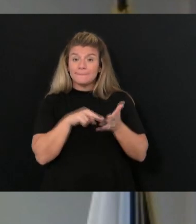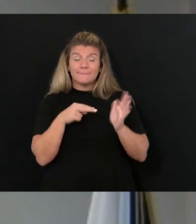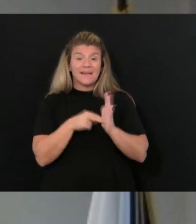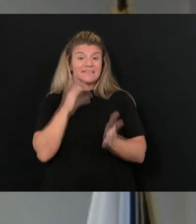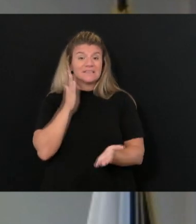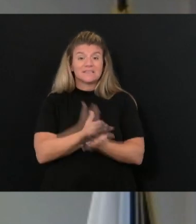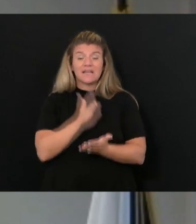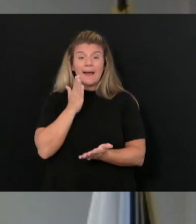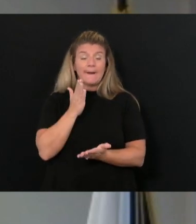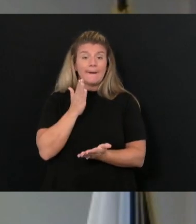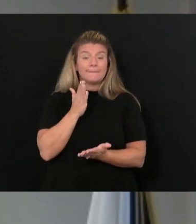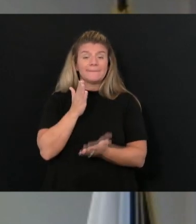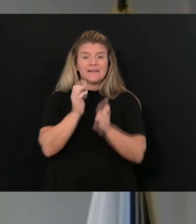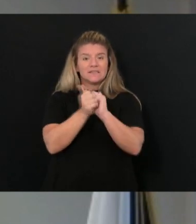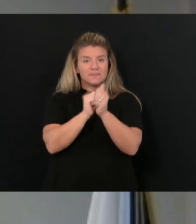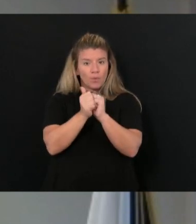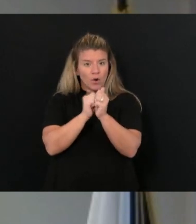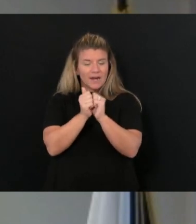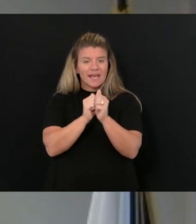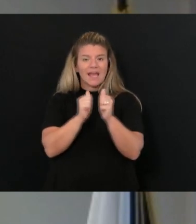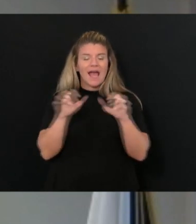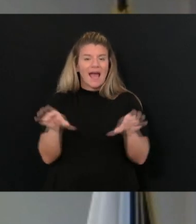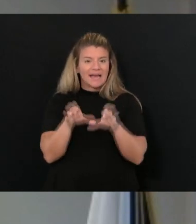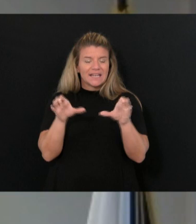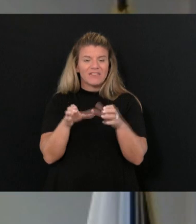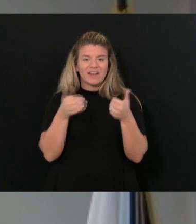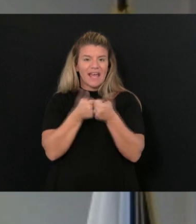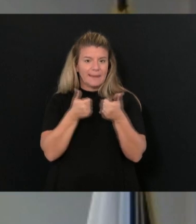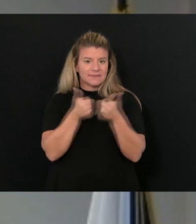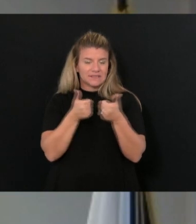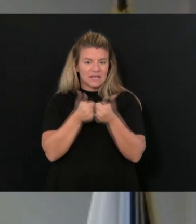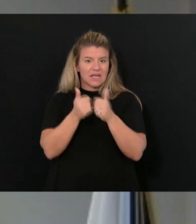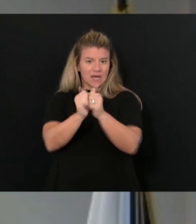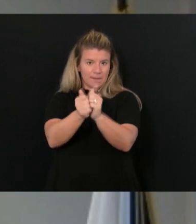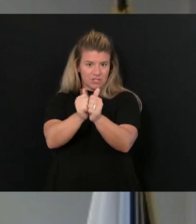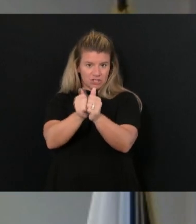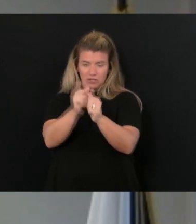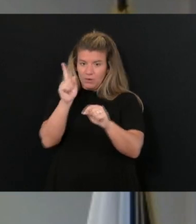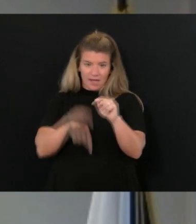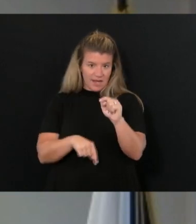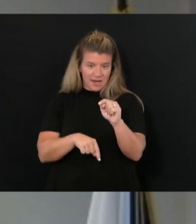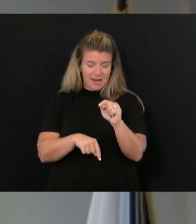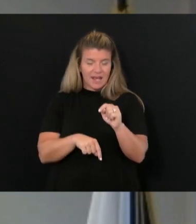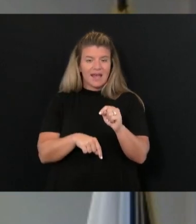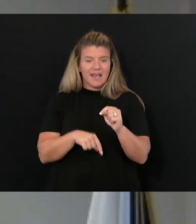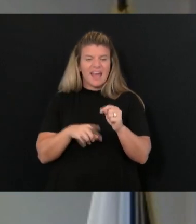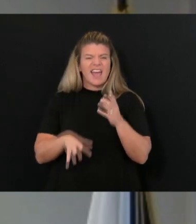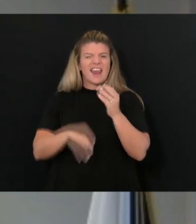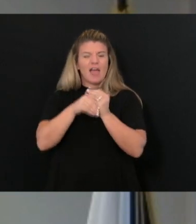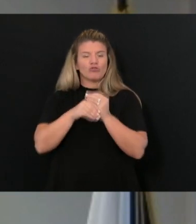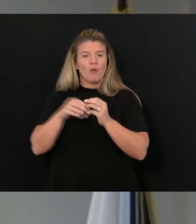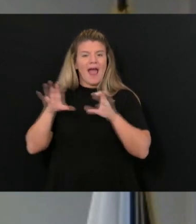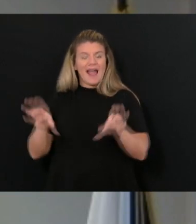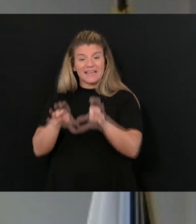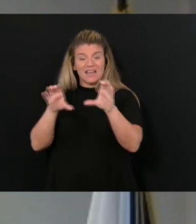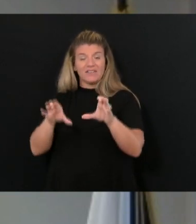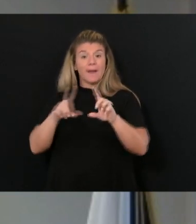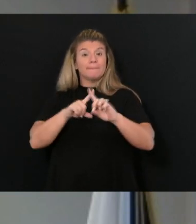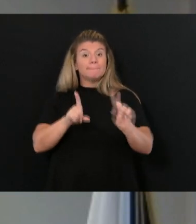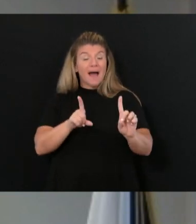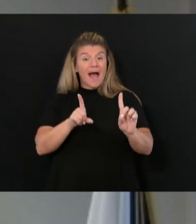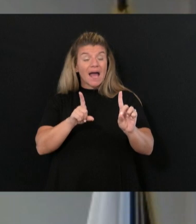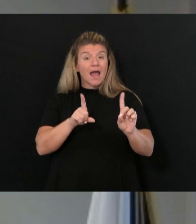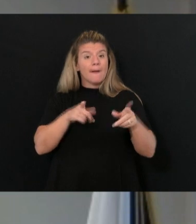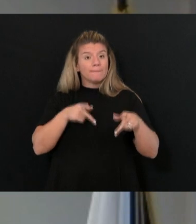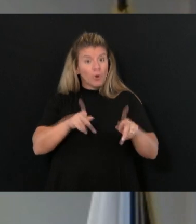cease any sporting activities, organized sporting activities, and extracurricular activities, but will be allowed